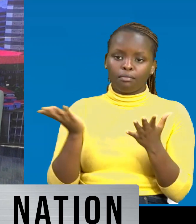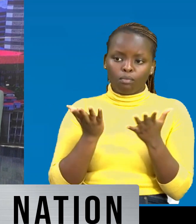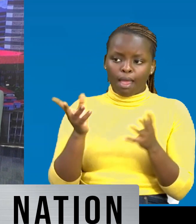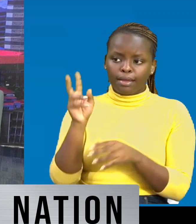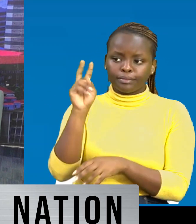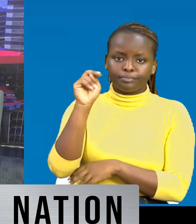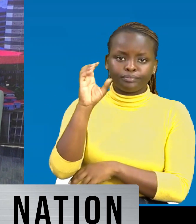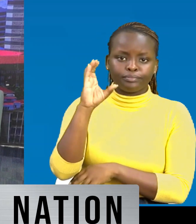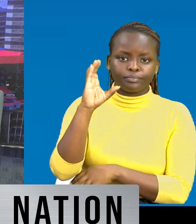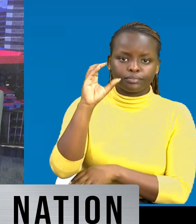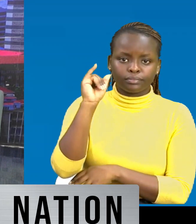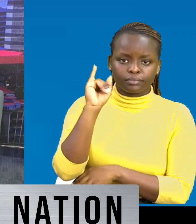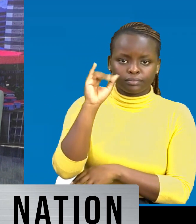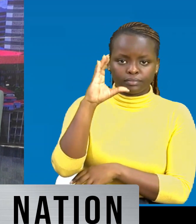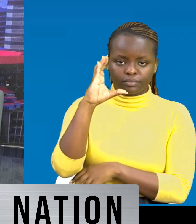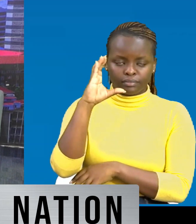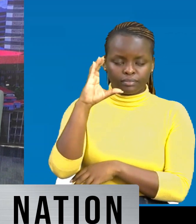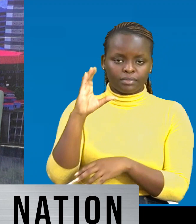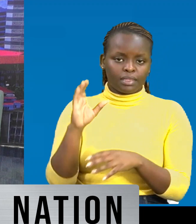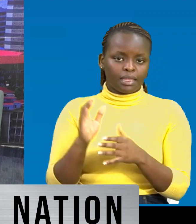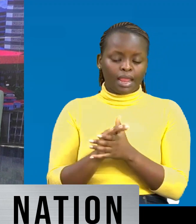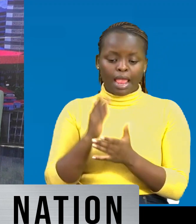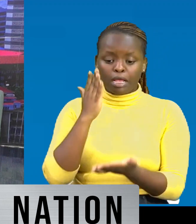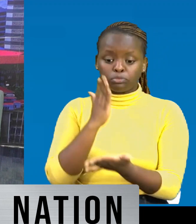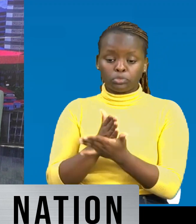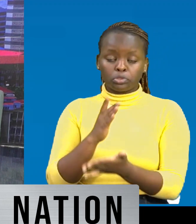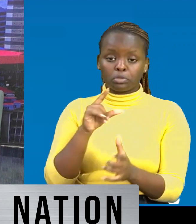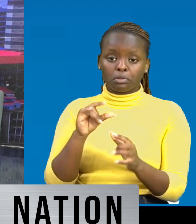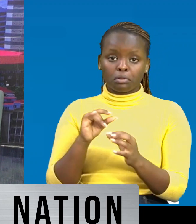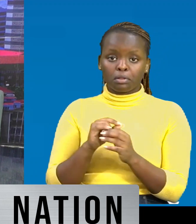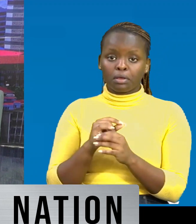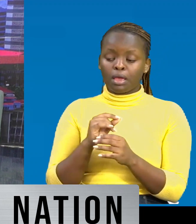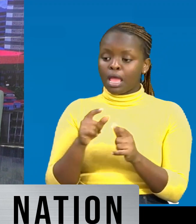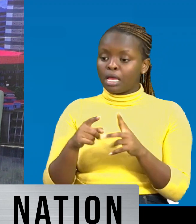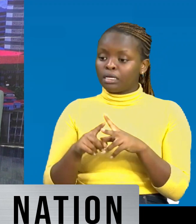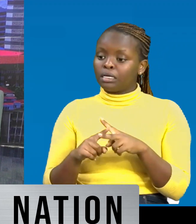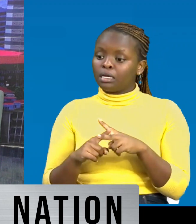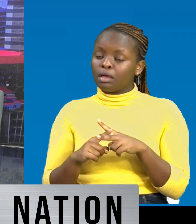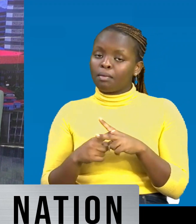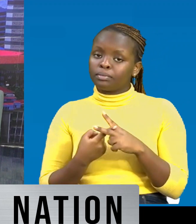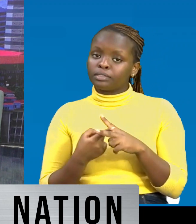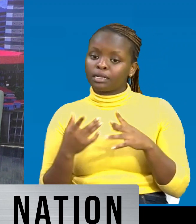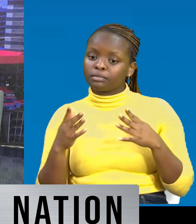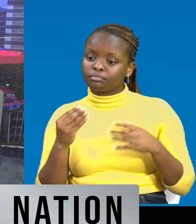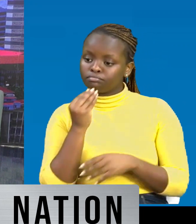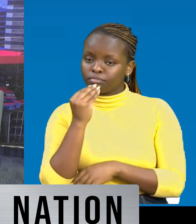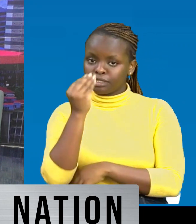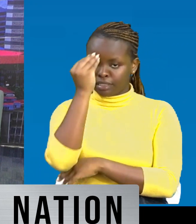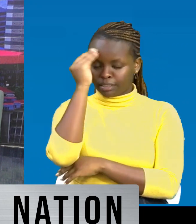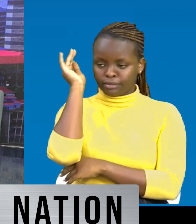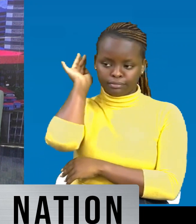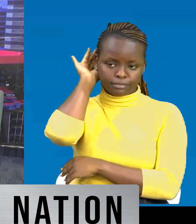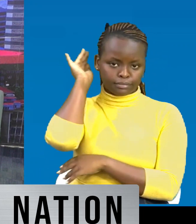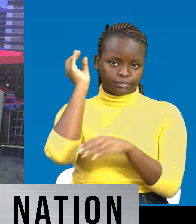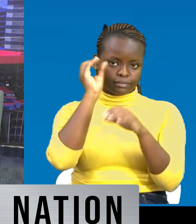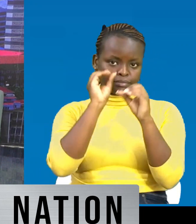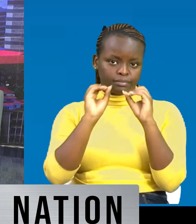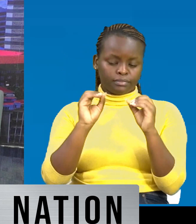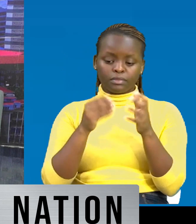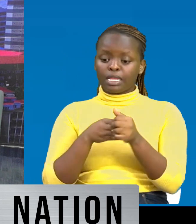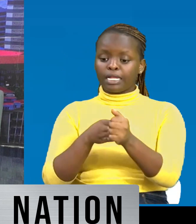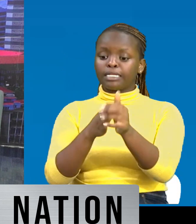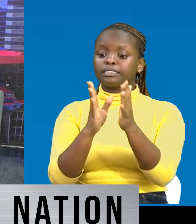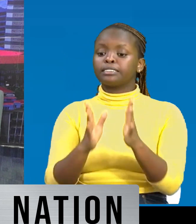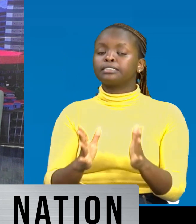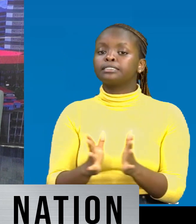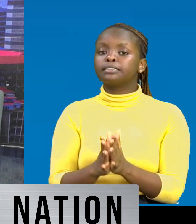National Commission on Human Rights? Because the reality of the fact is, when these people begin to just pretend that they are not hearing, then these leaders